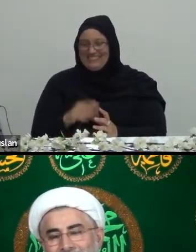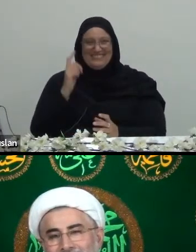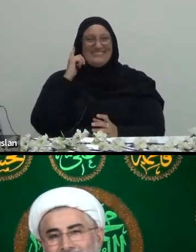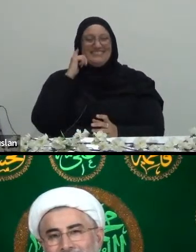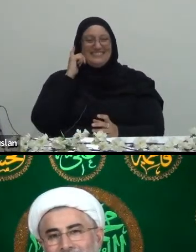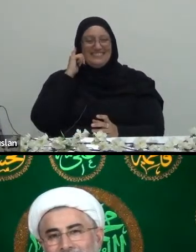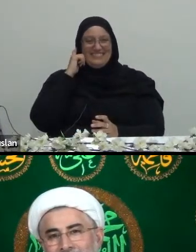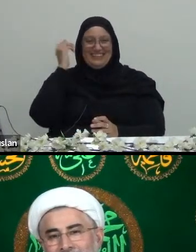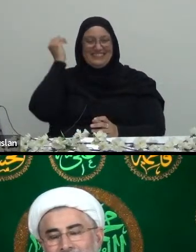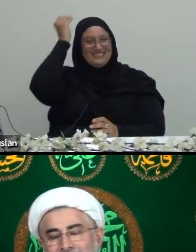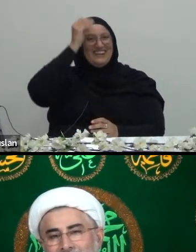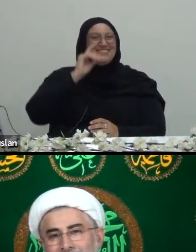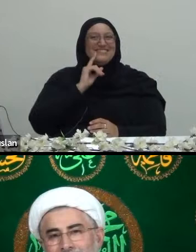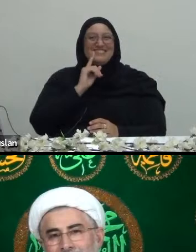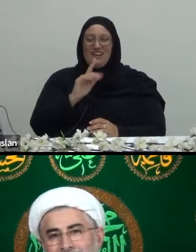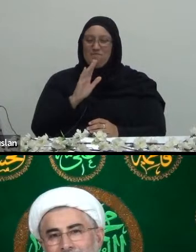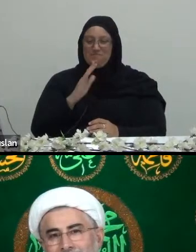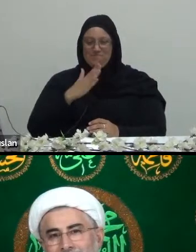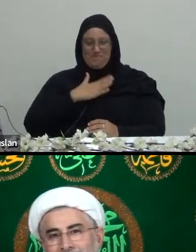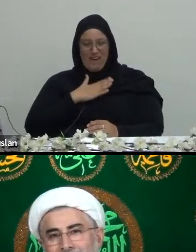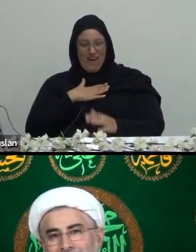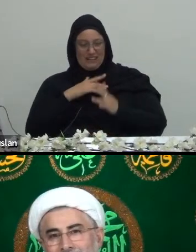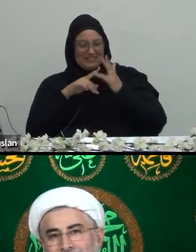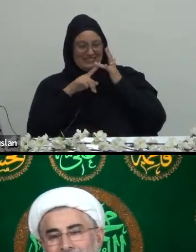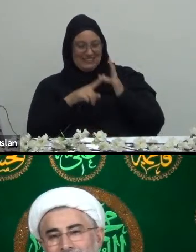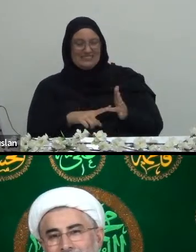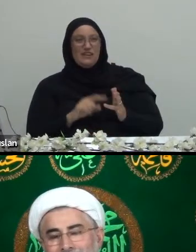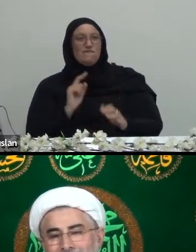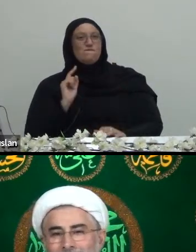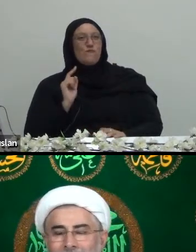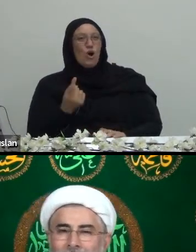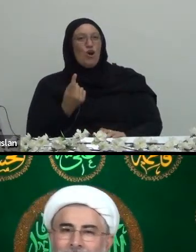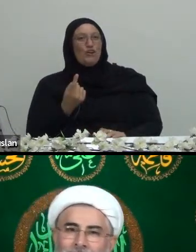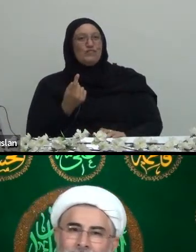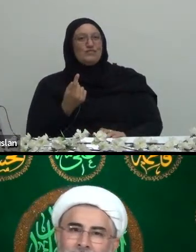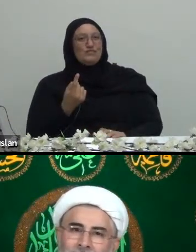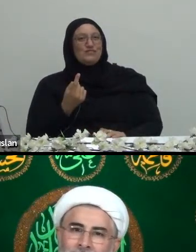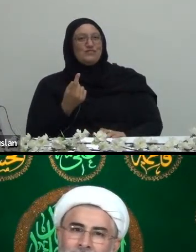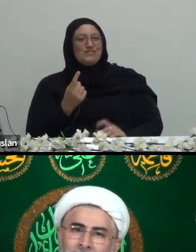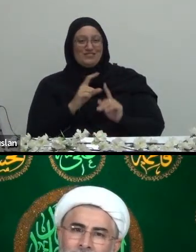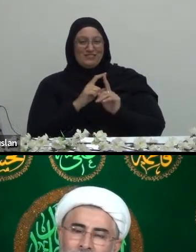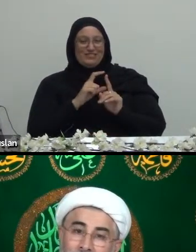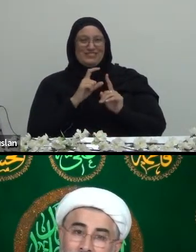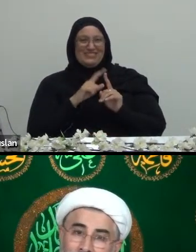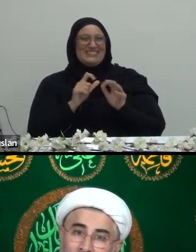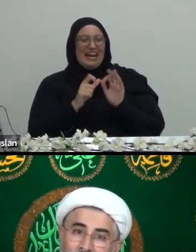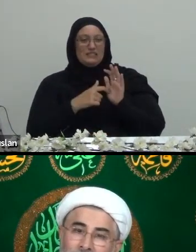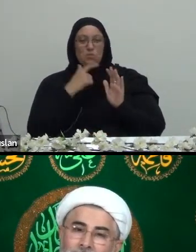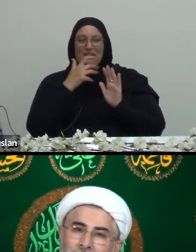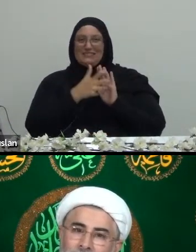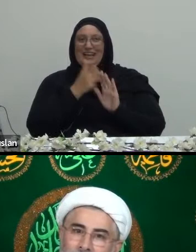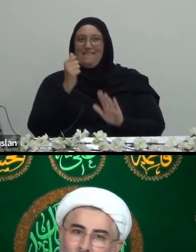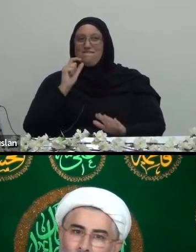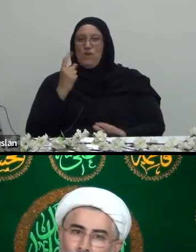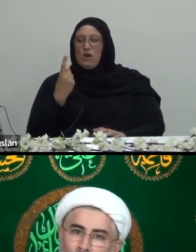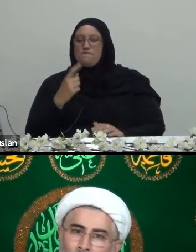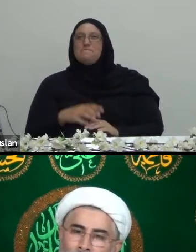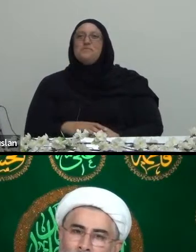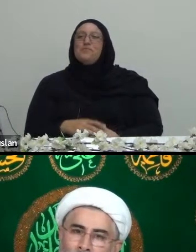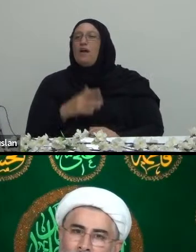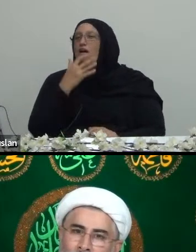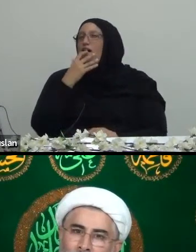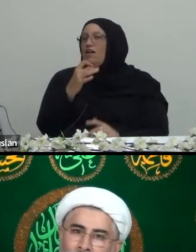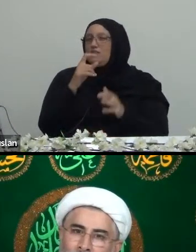mentioned that your debts or your liabilities are deducted first. But what happens